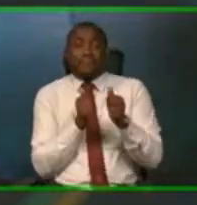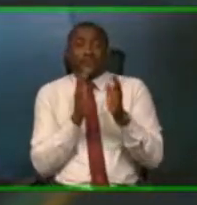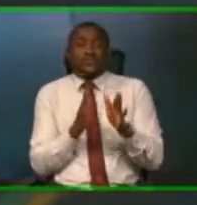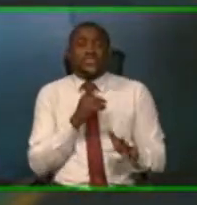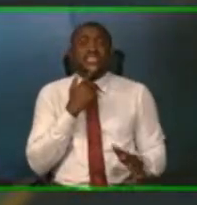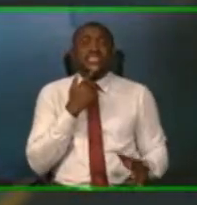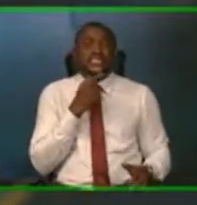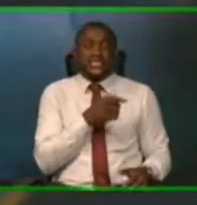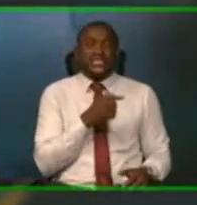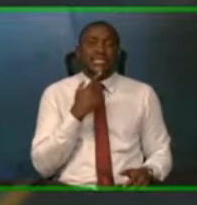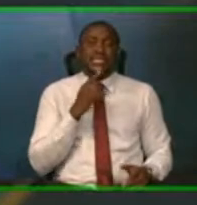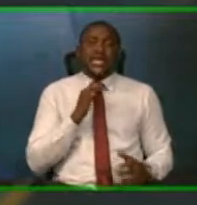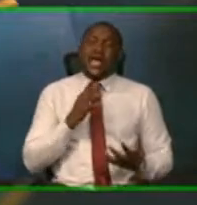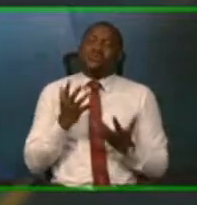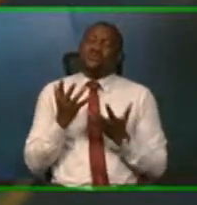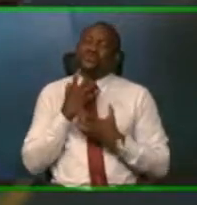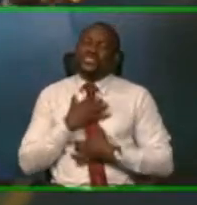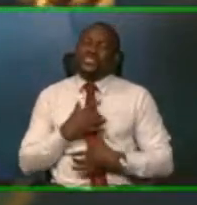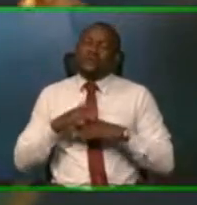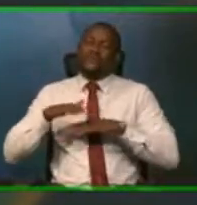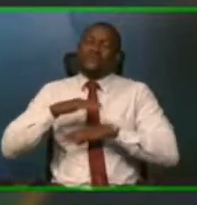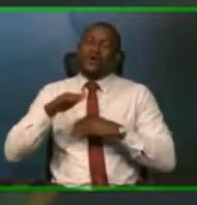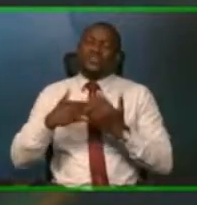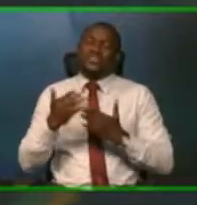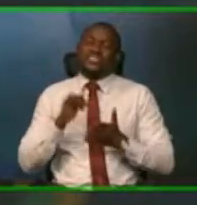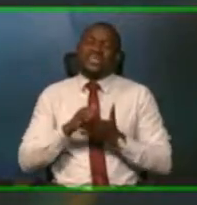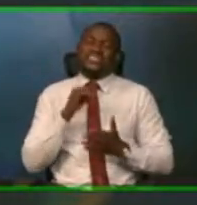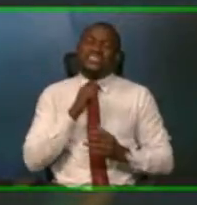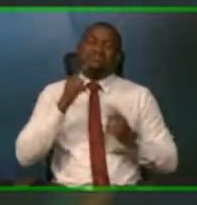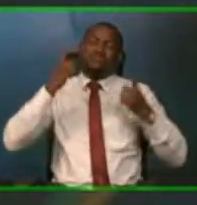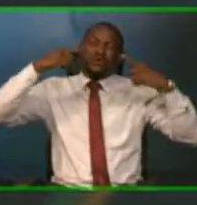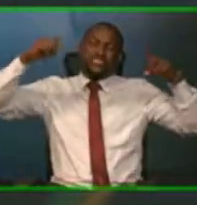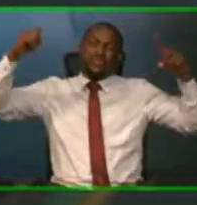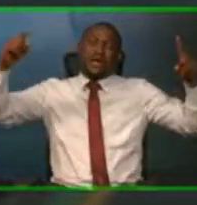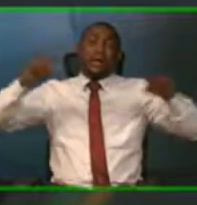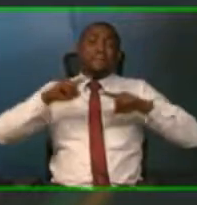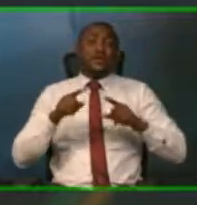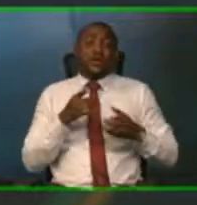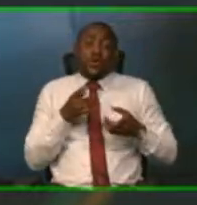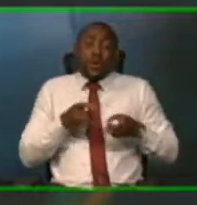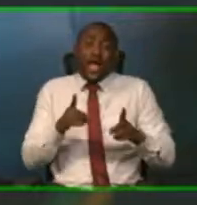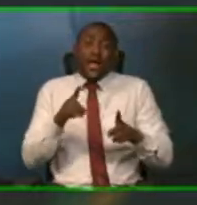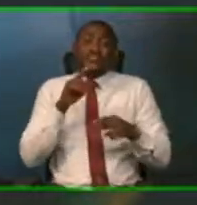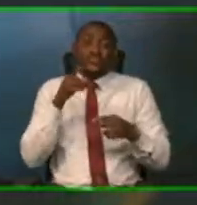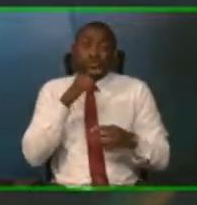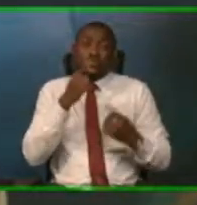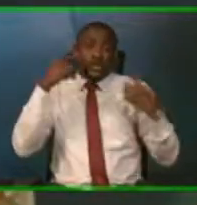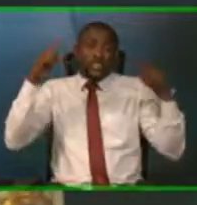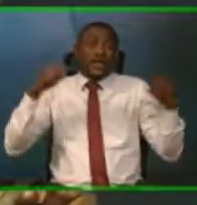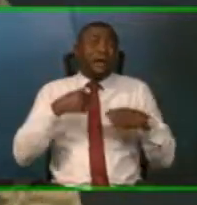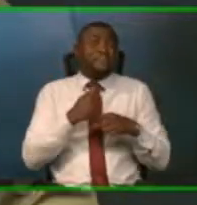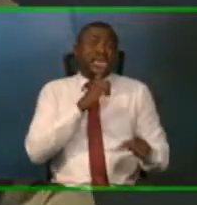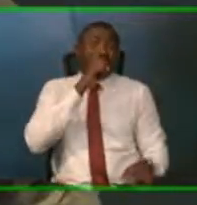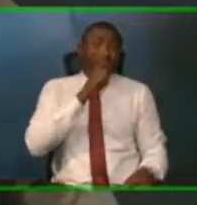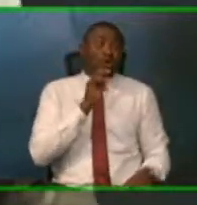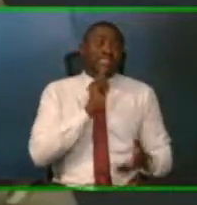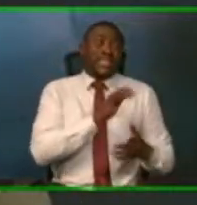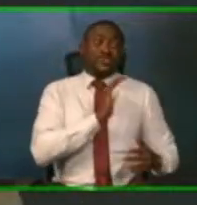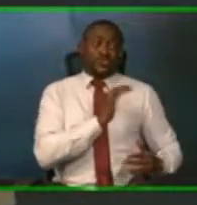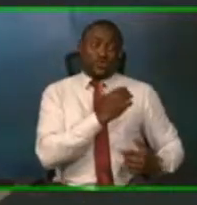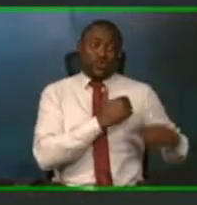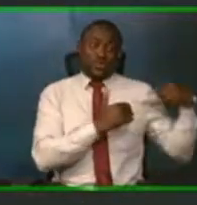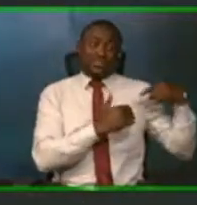said, I wish above all things that ye prosper, but that while you prosper, ensure that your soul